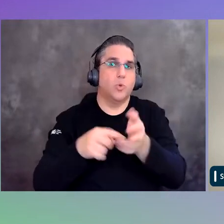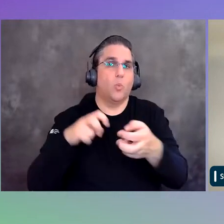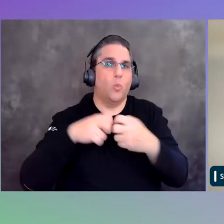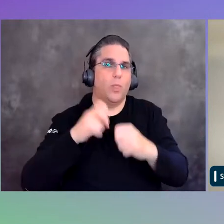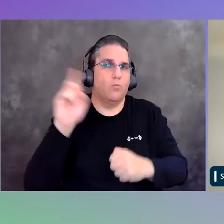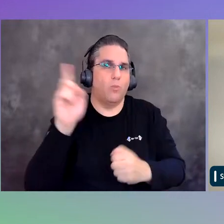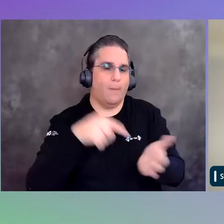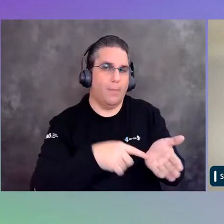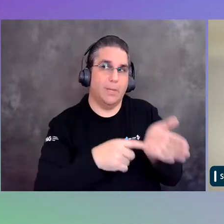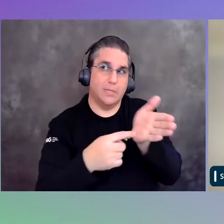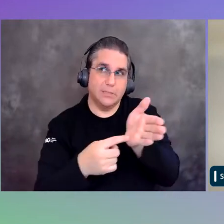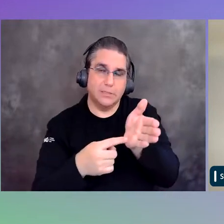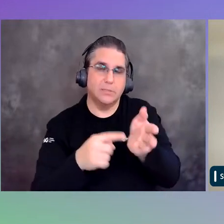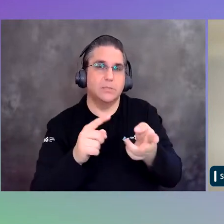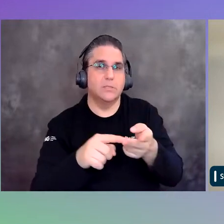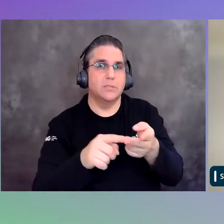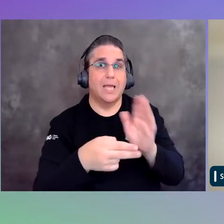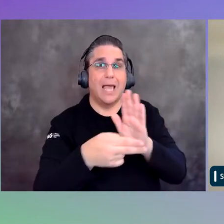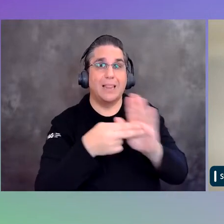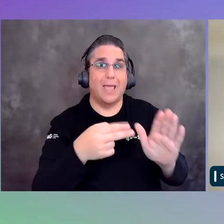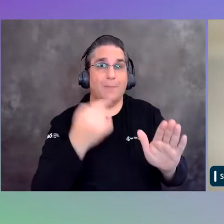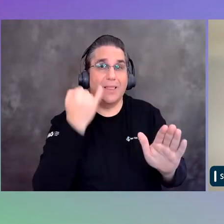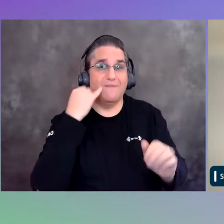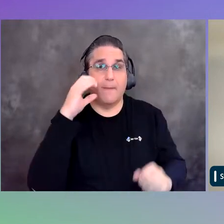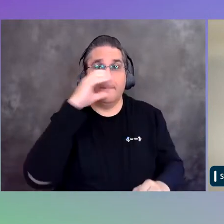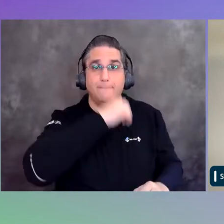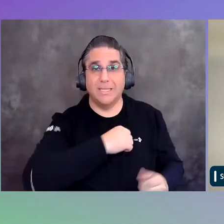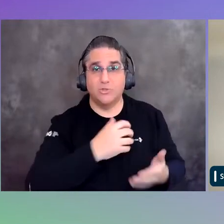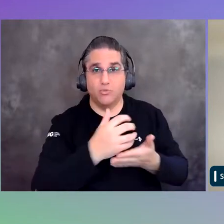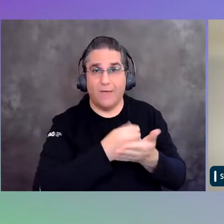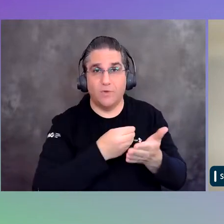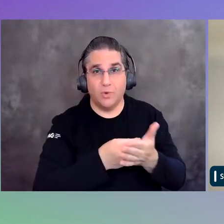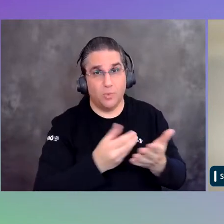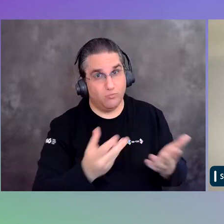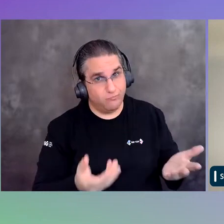the missed revenue you're getting. So there's lots of stats around,